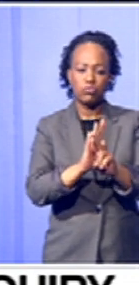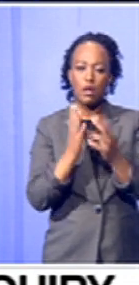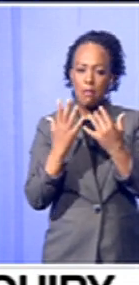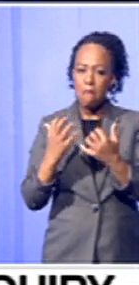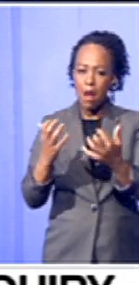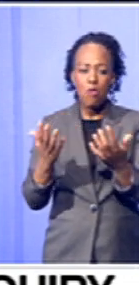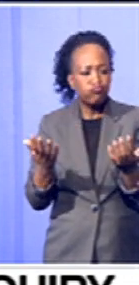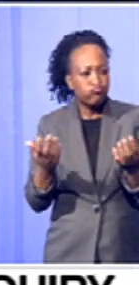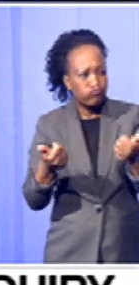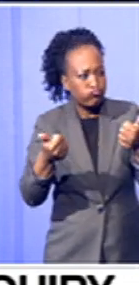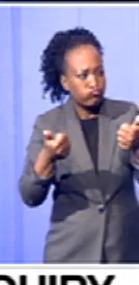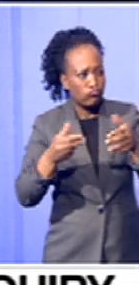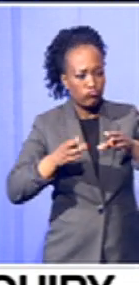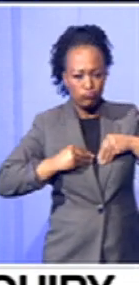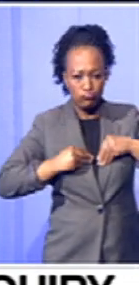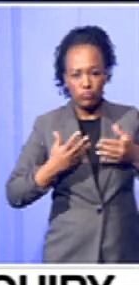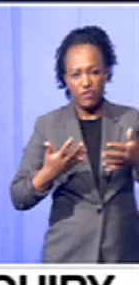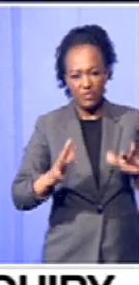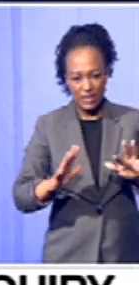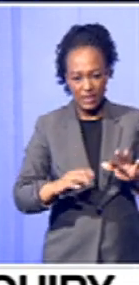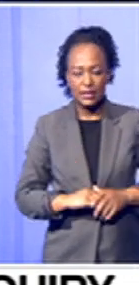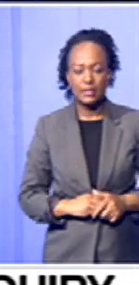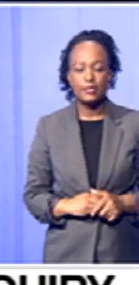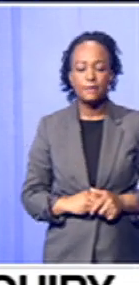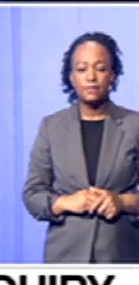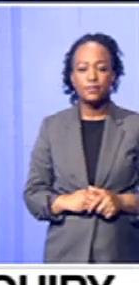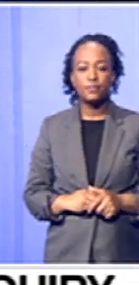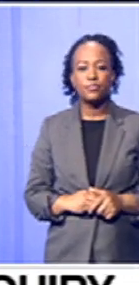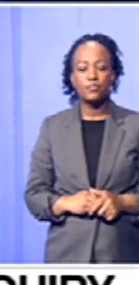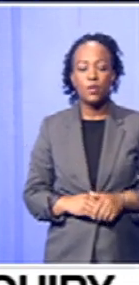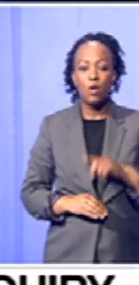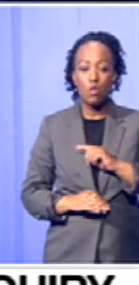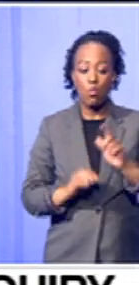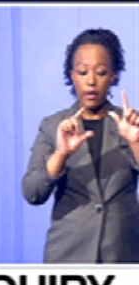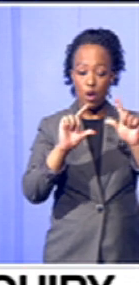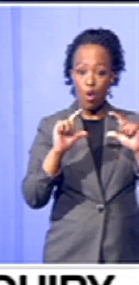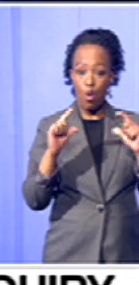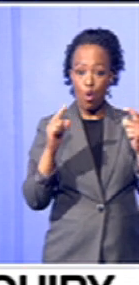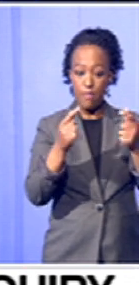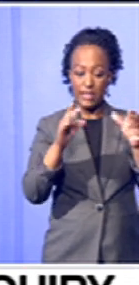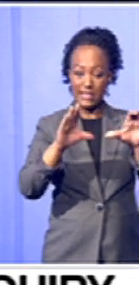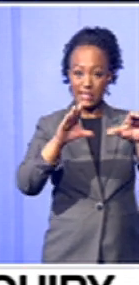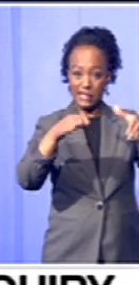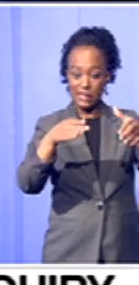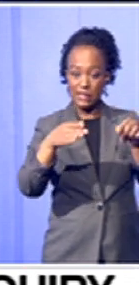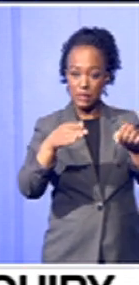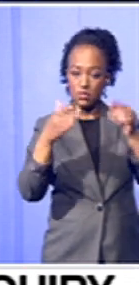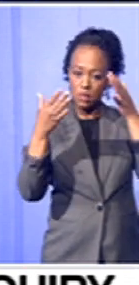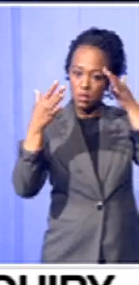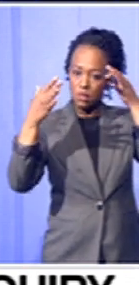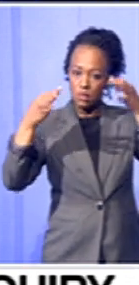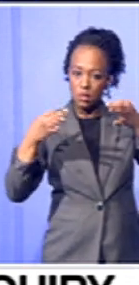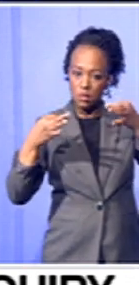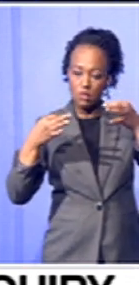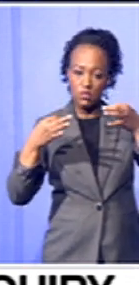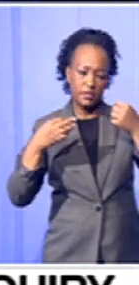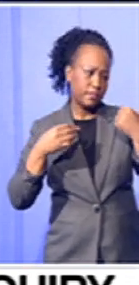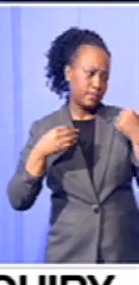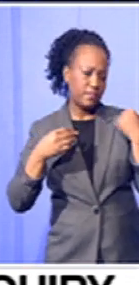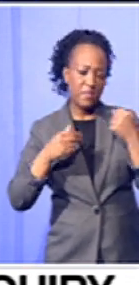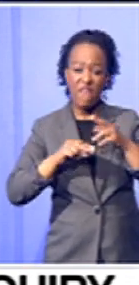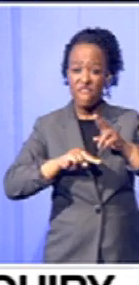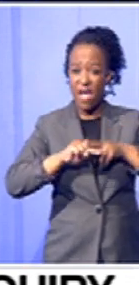that particular request. And then when the committee decided in the middle or late